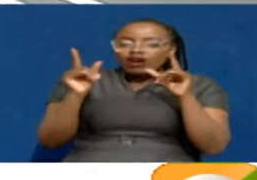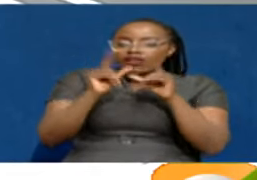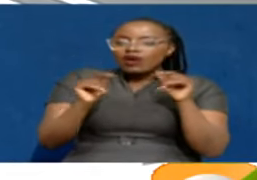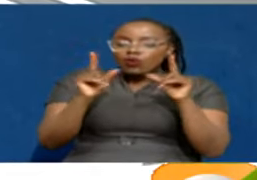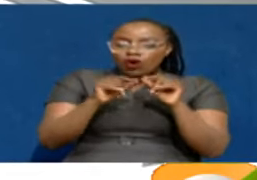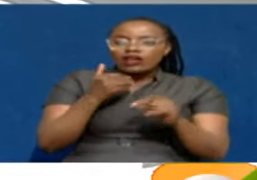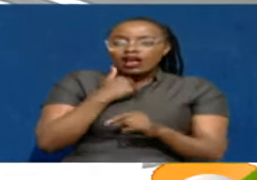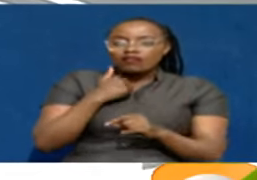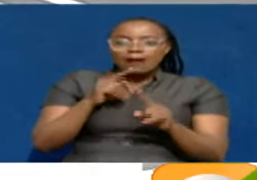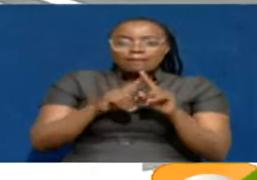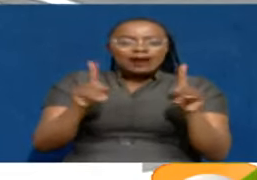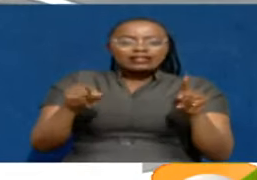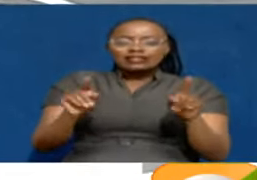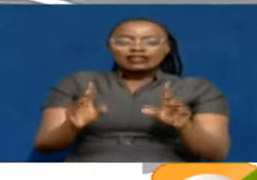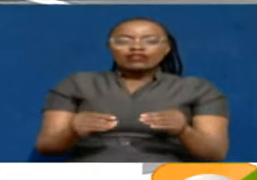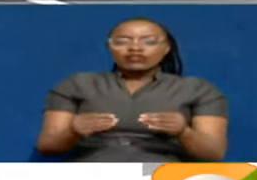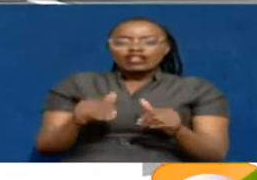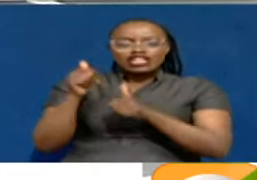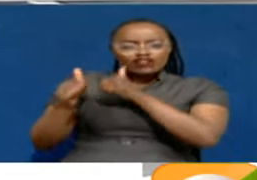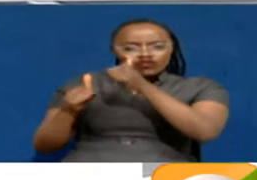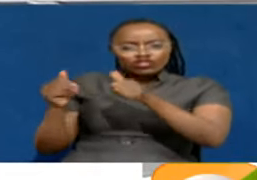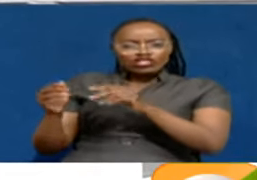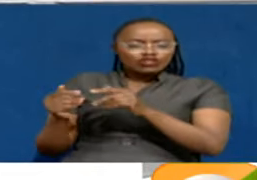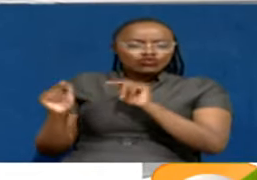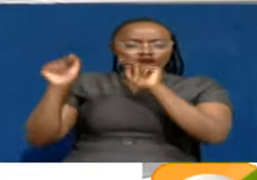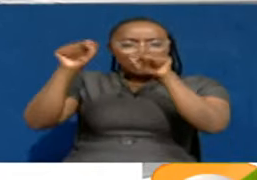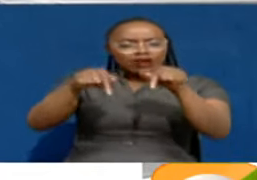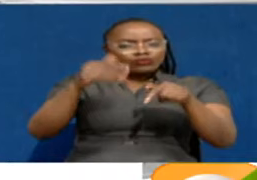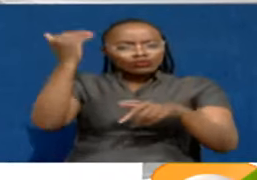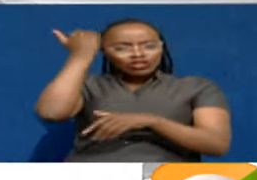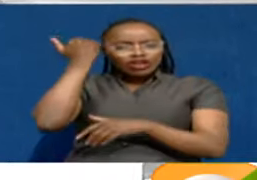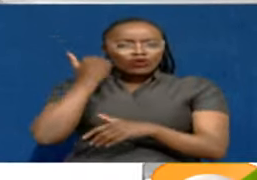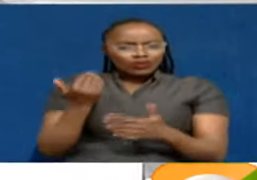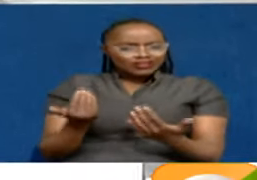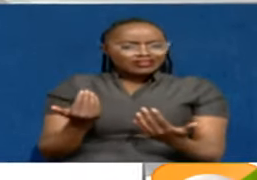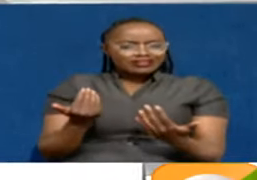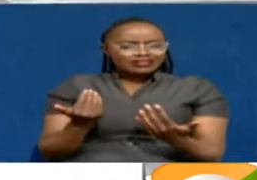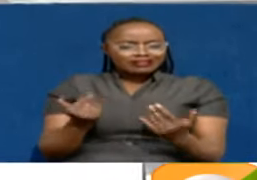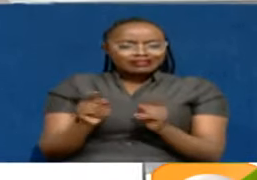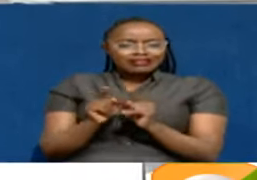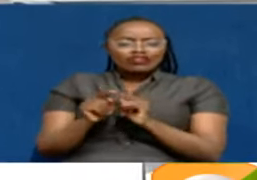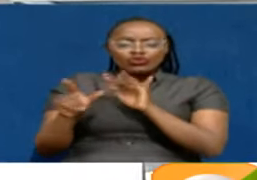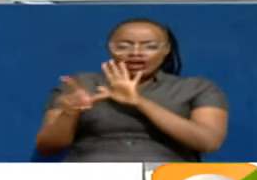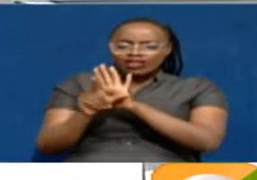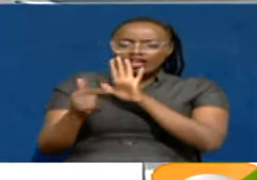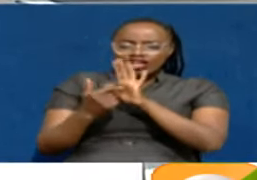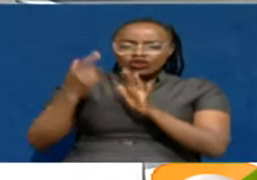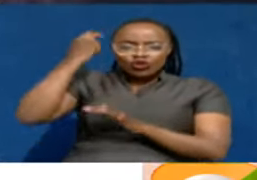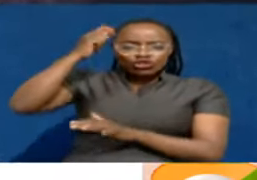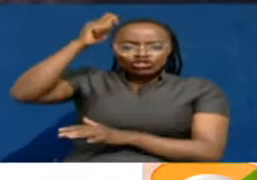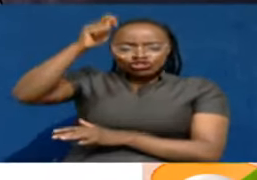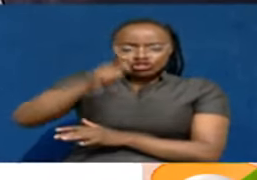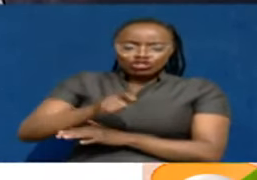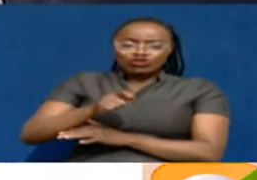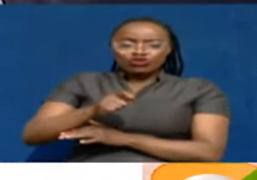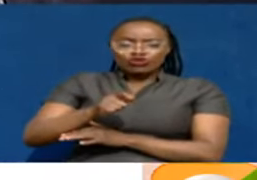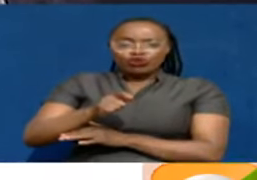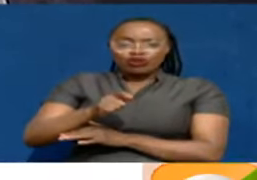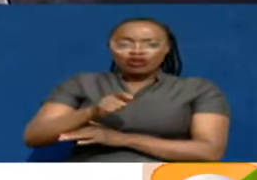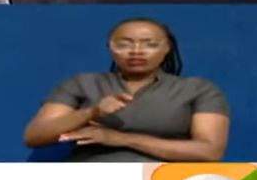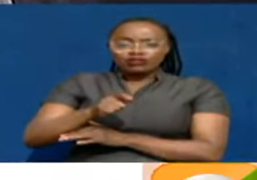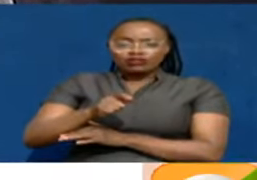might be, but he refused to submit himself to a legal judicial body, and that is